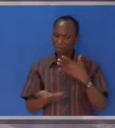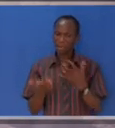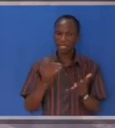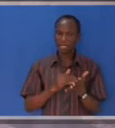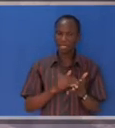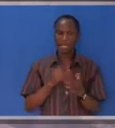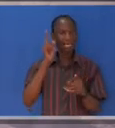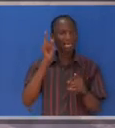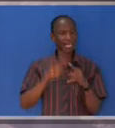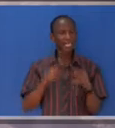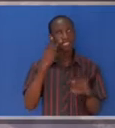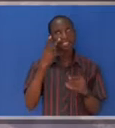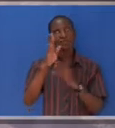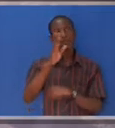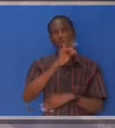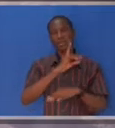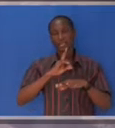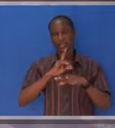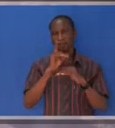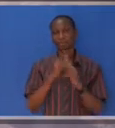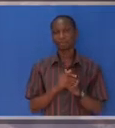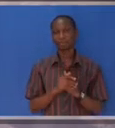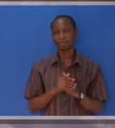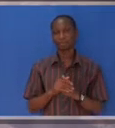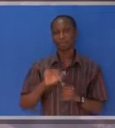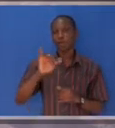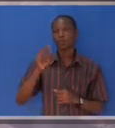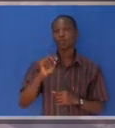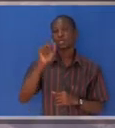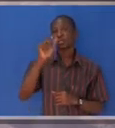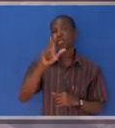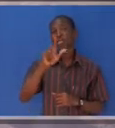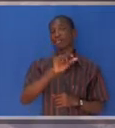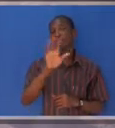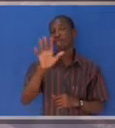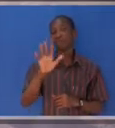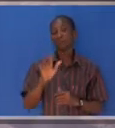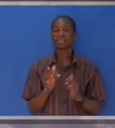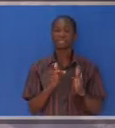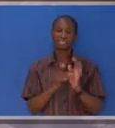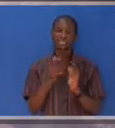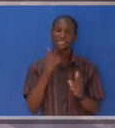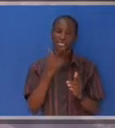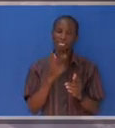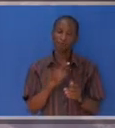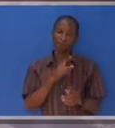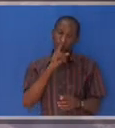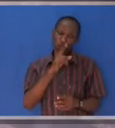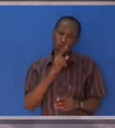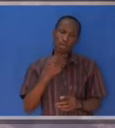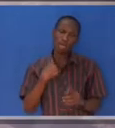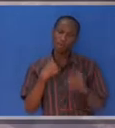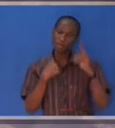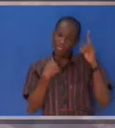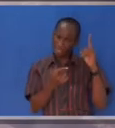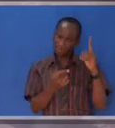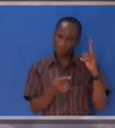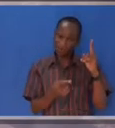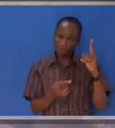he cannot see the kingdom of God." And in John chapter 3, verse 5, Jesus said again, "Most assuredly, I say to